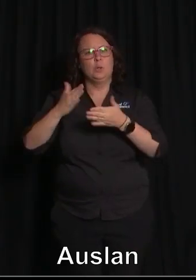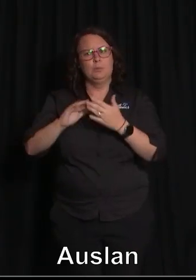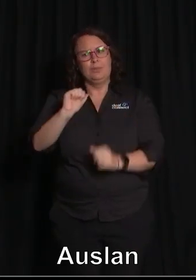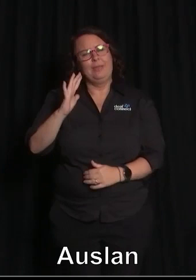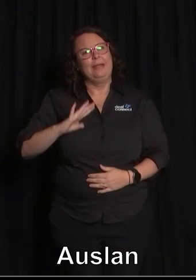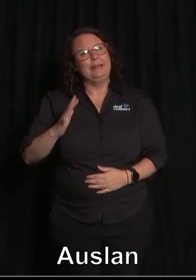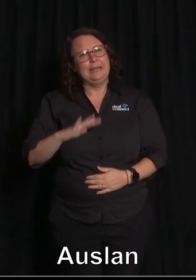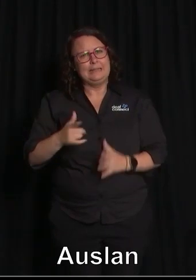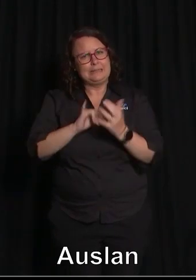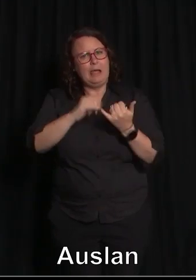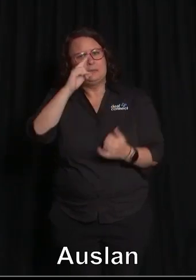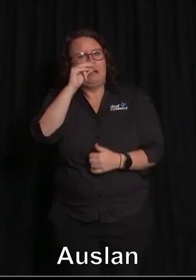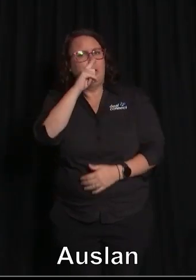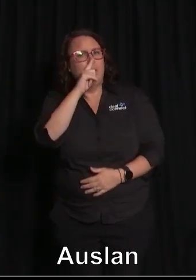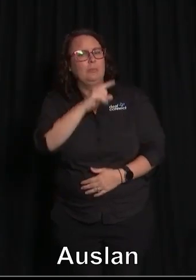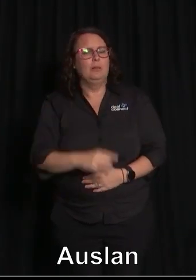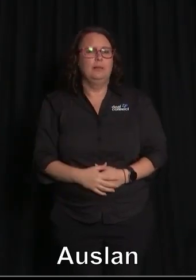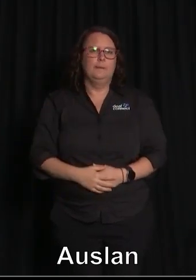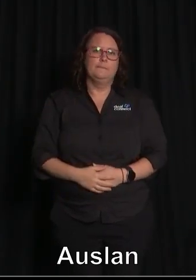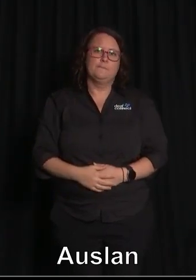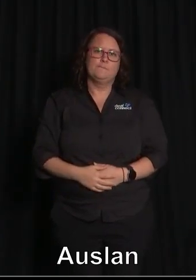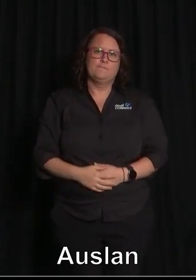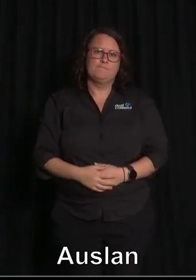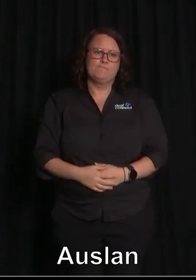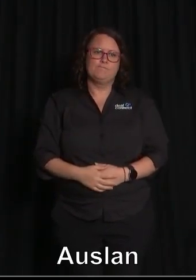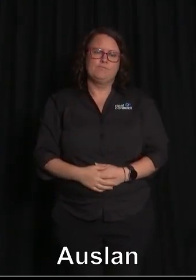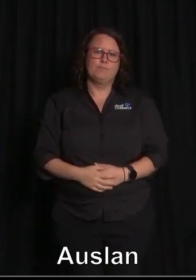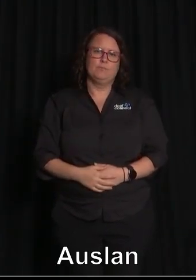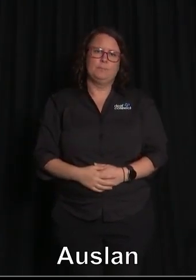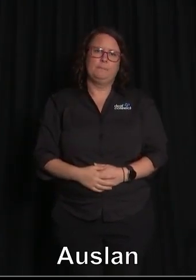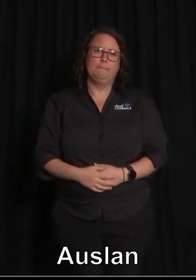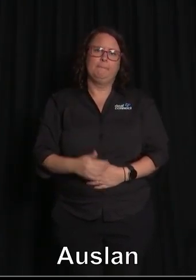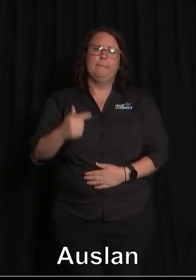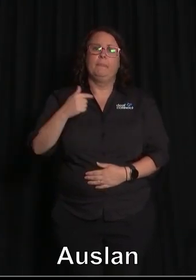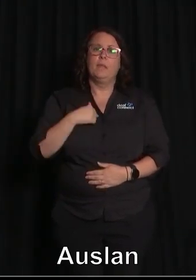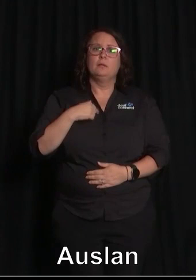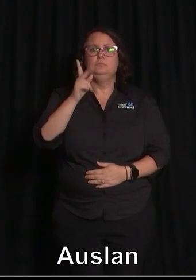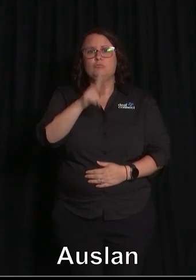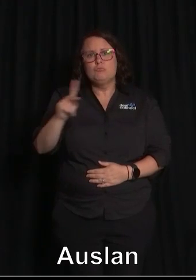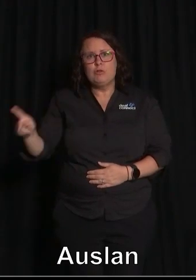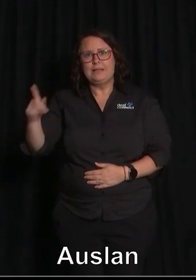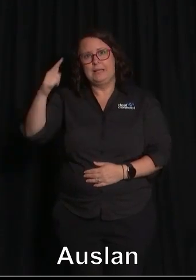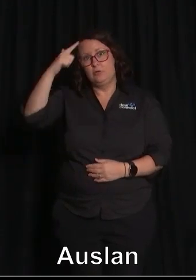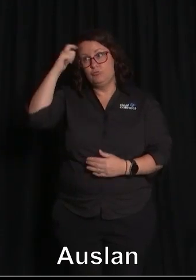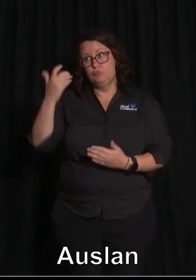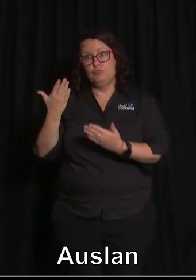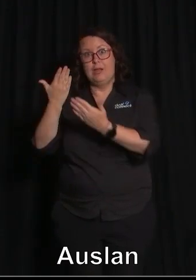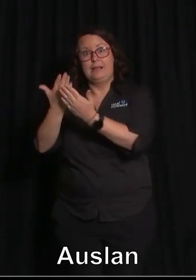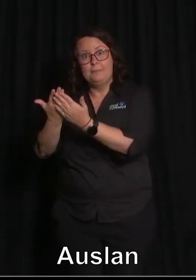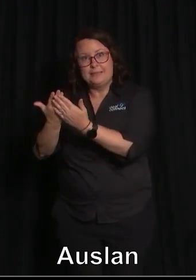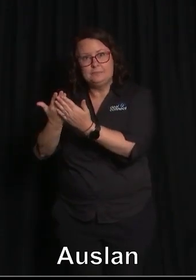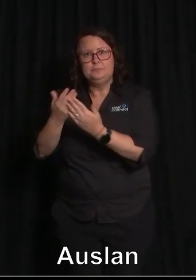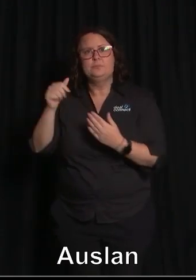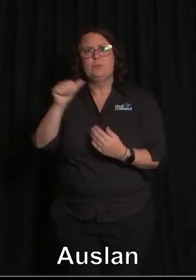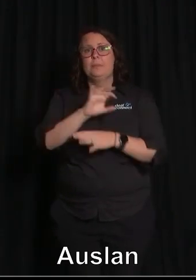needs. Of course, I continue to talk about and recommend very clearly that there should be